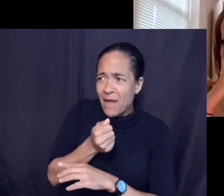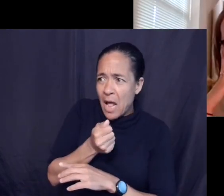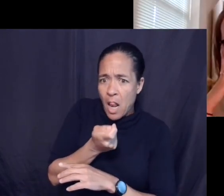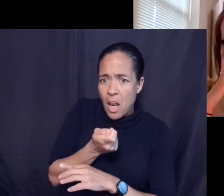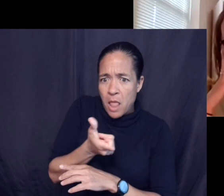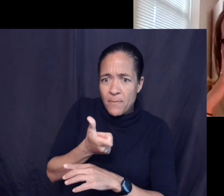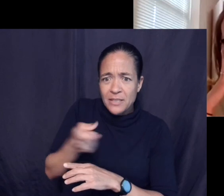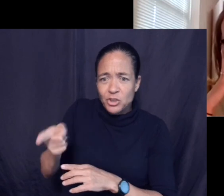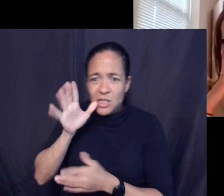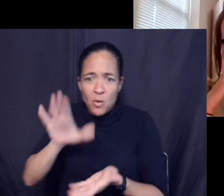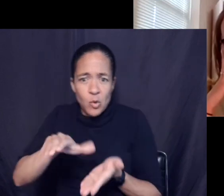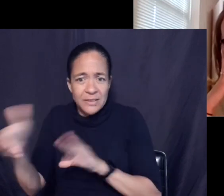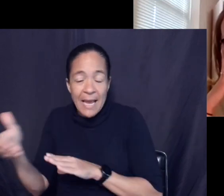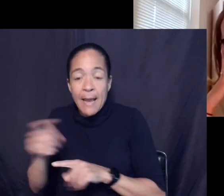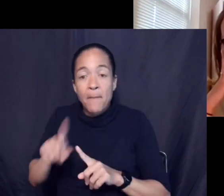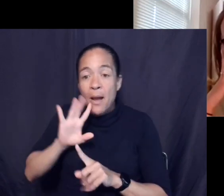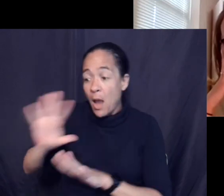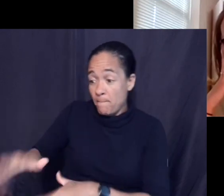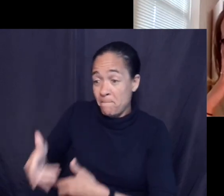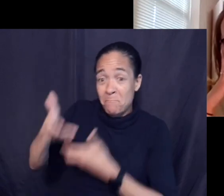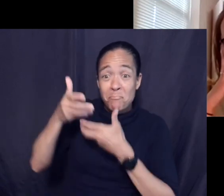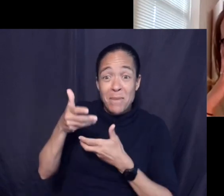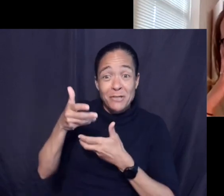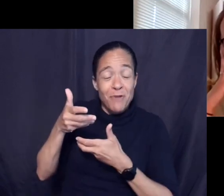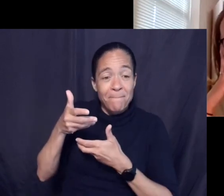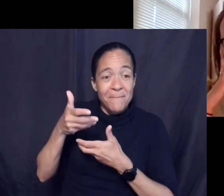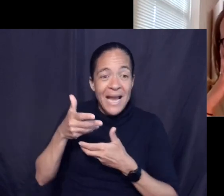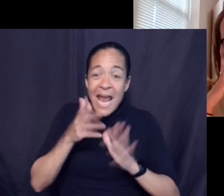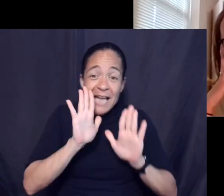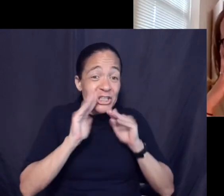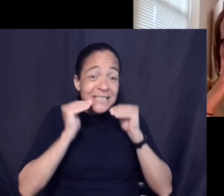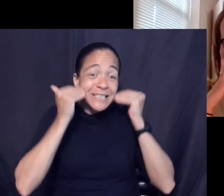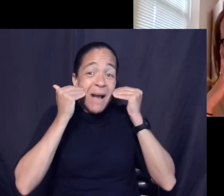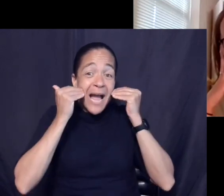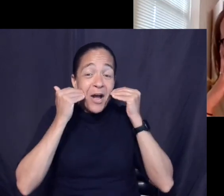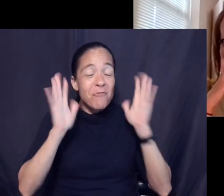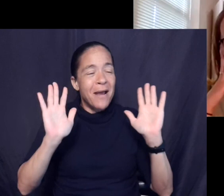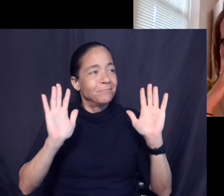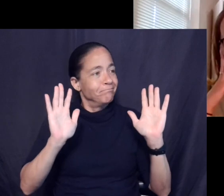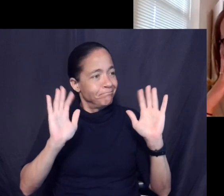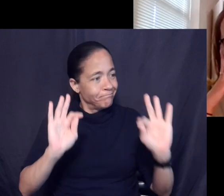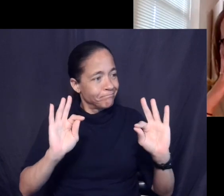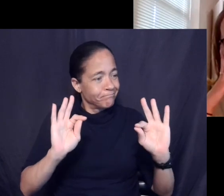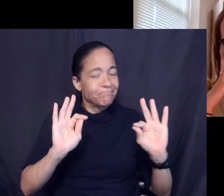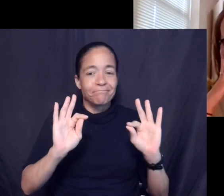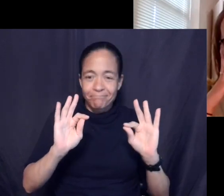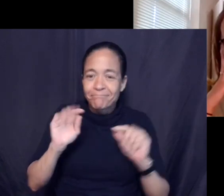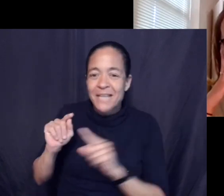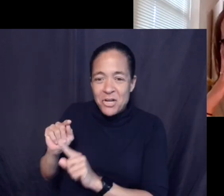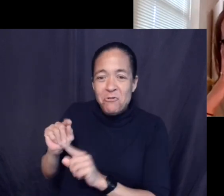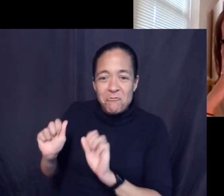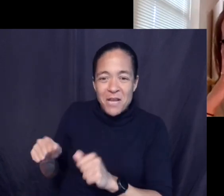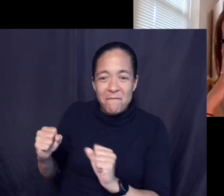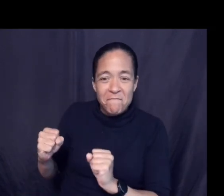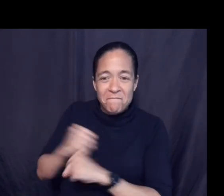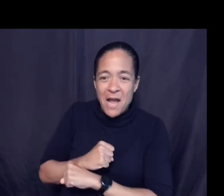her. But I picked her up and she just gave me like a giant smile. And I was like, okay, well, if this is the fight